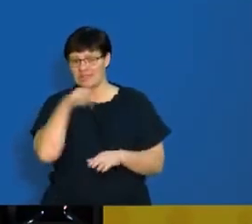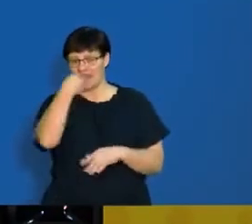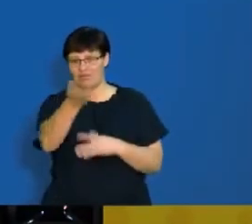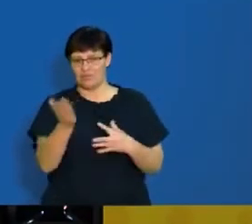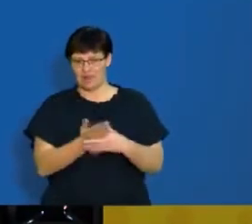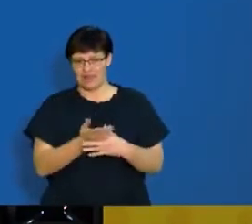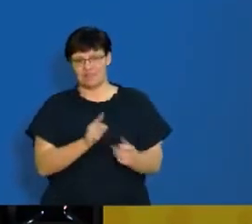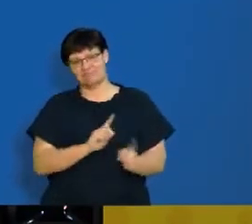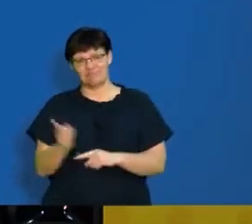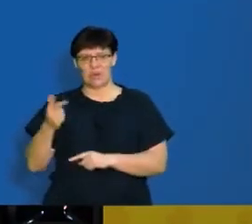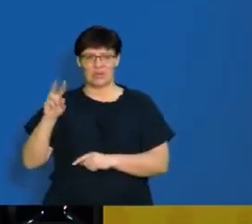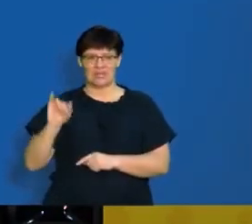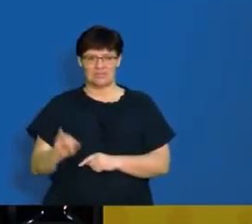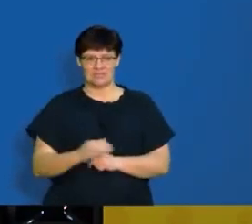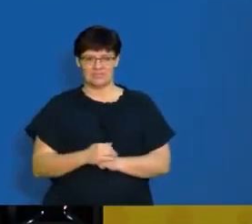break. Over to you, Luni.